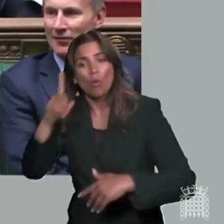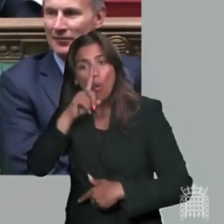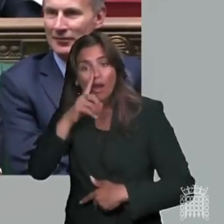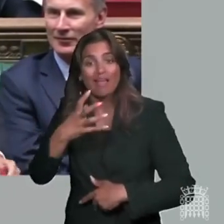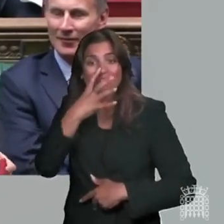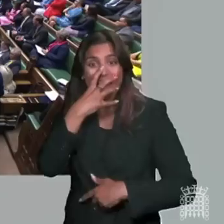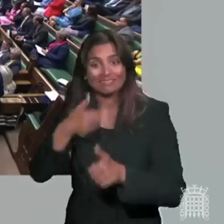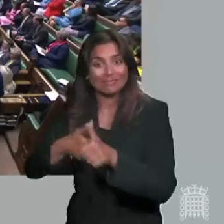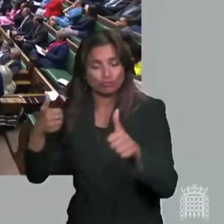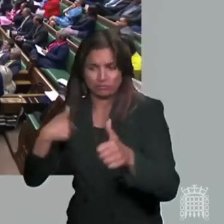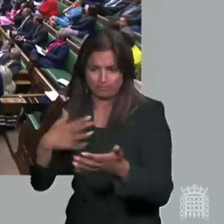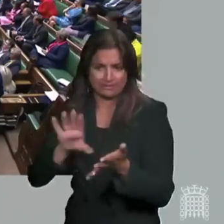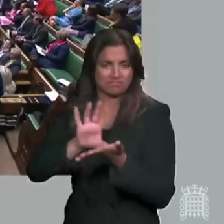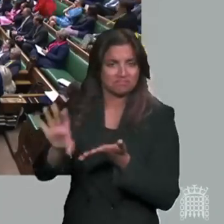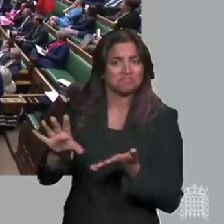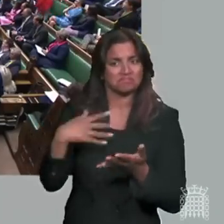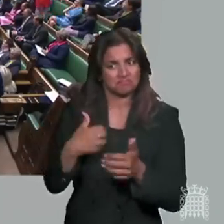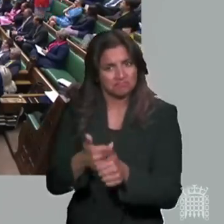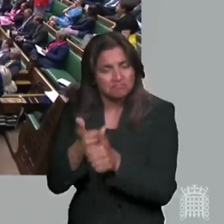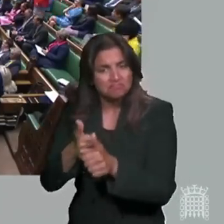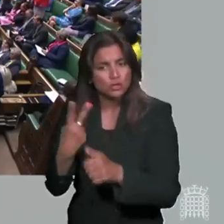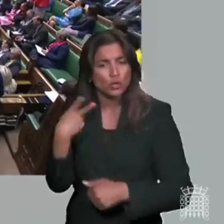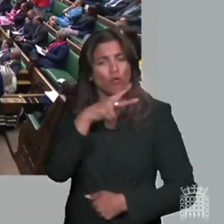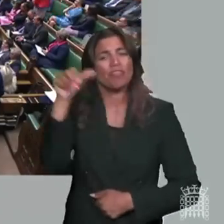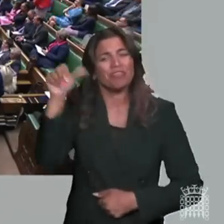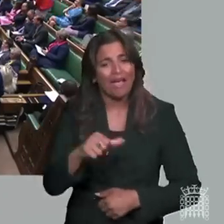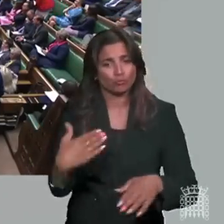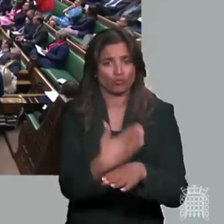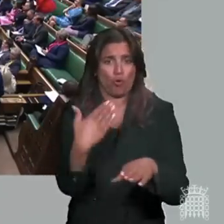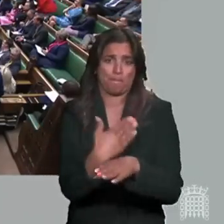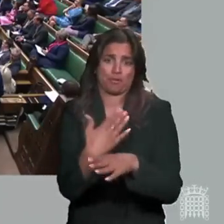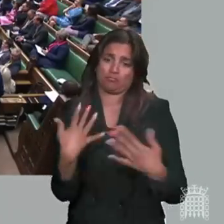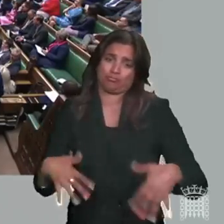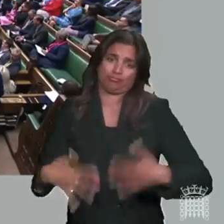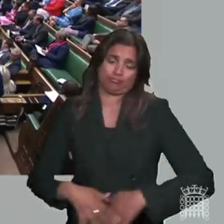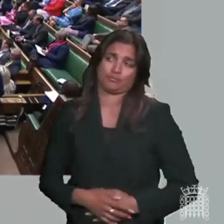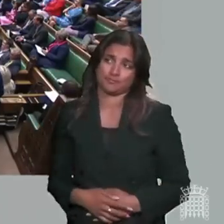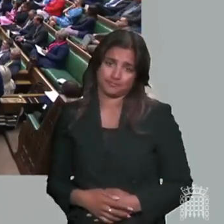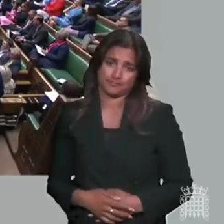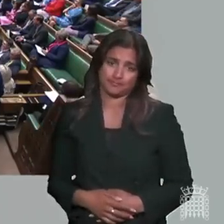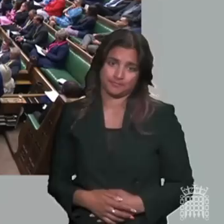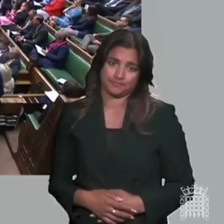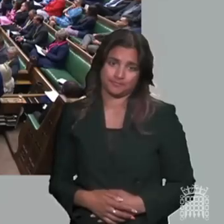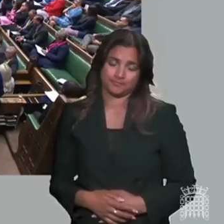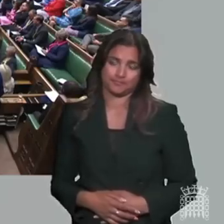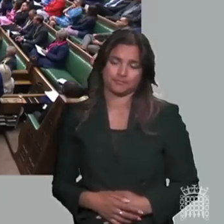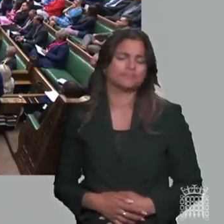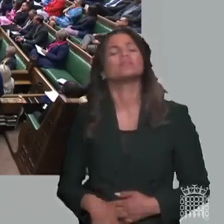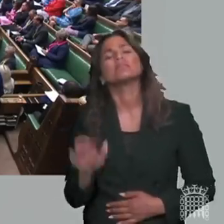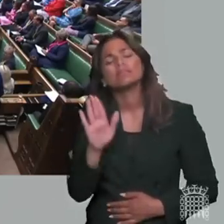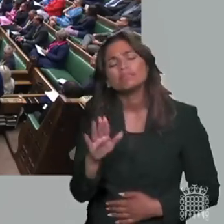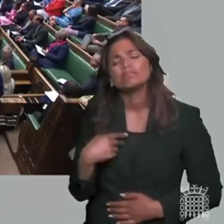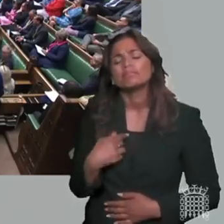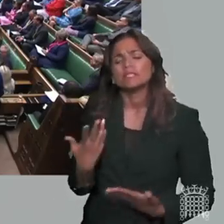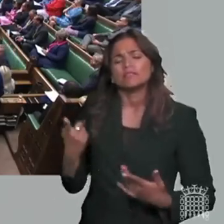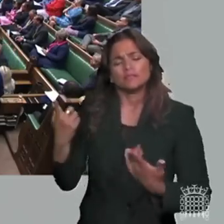opposed by his party. Carl McCartney. Good afternoon, Speaker. Lincoln will soon benefit from £20 million worth of levelling up